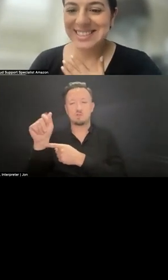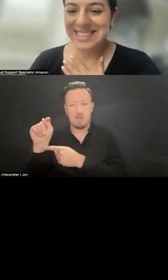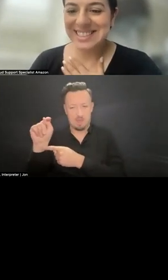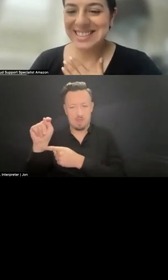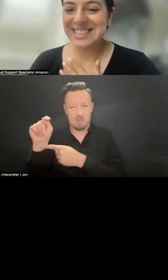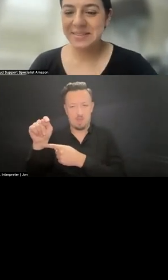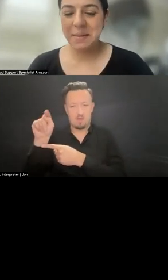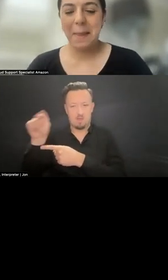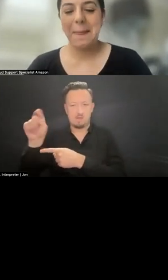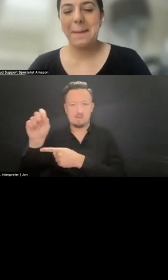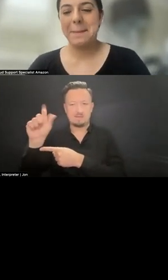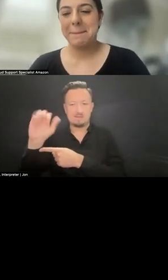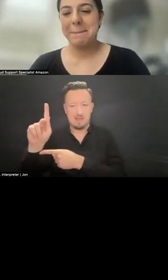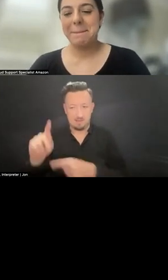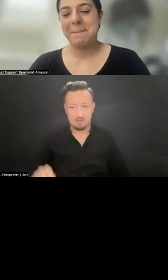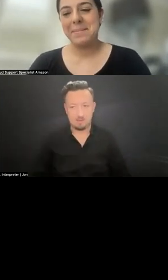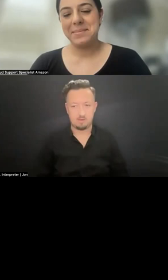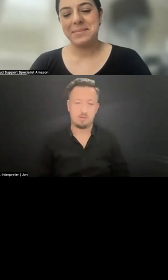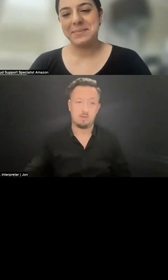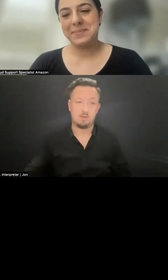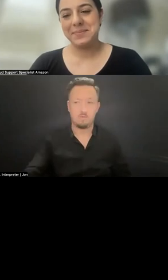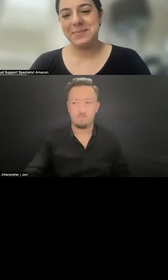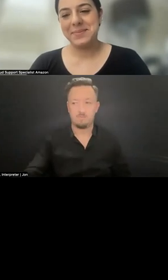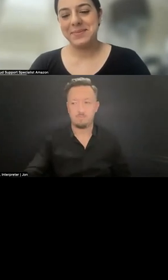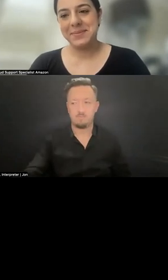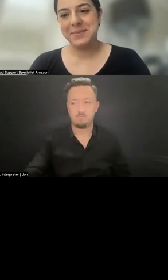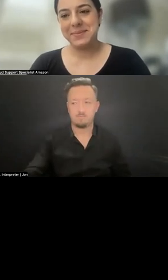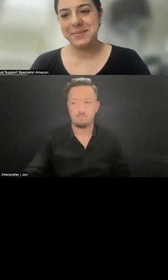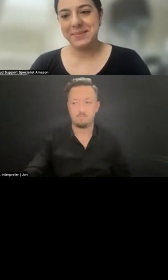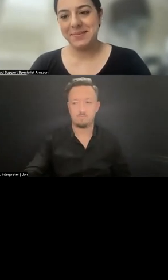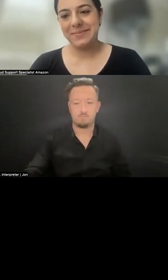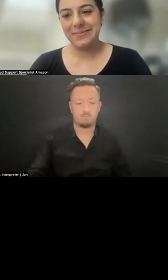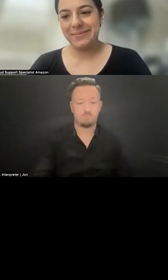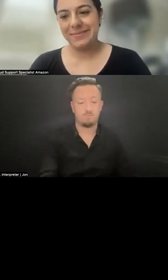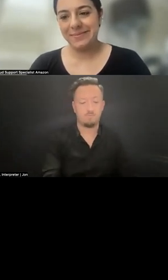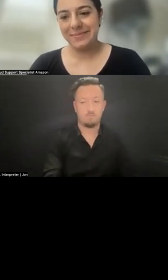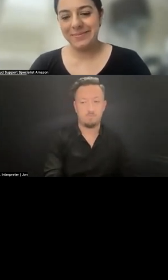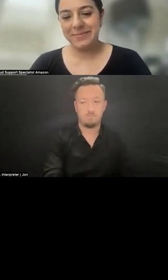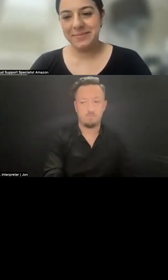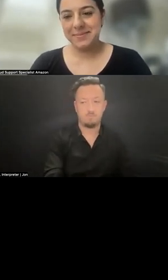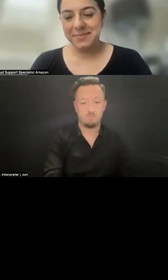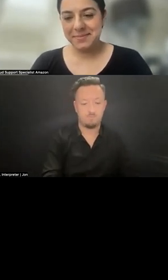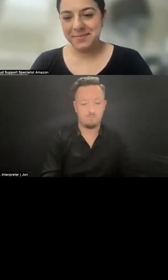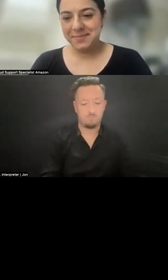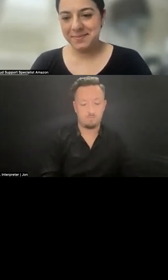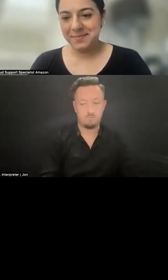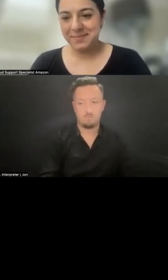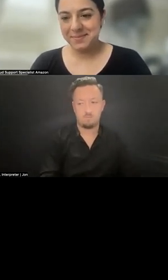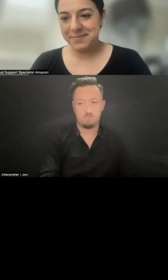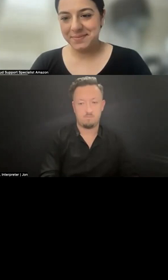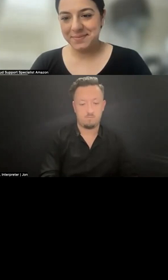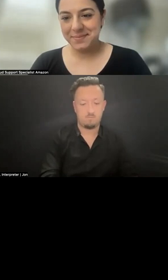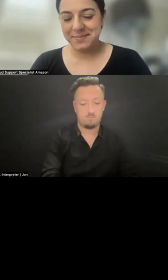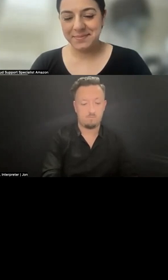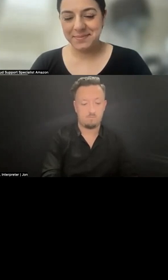chat. Okay, good. I have that open. So I like to engage a lot of folks. So when I'm covering the topics,